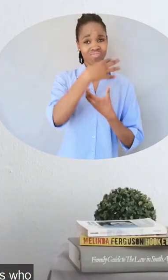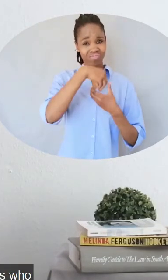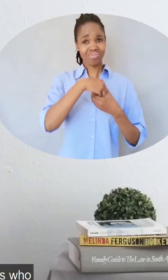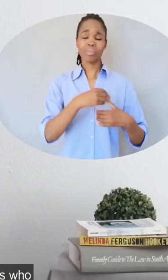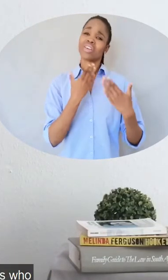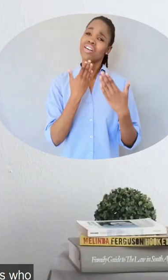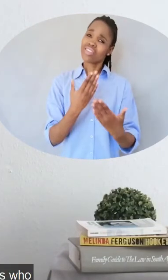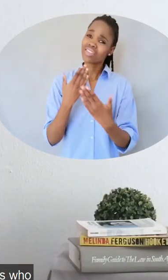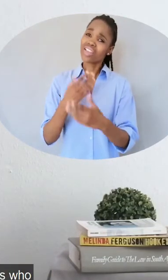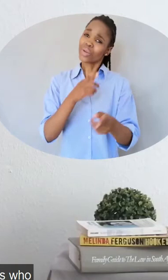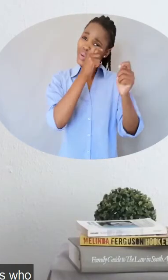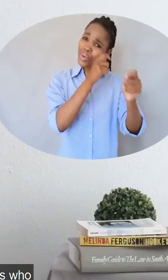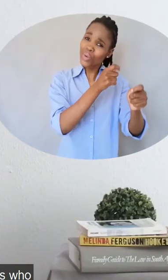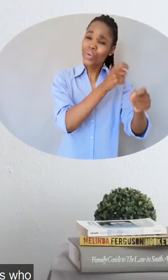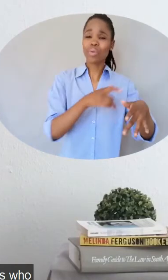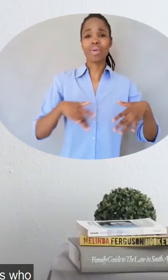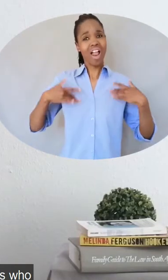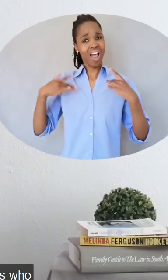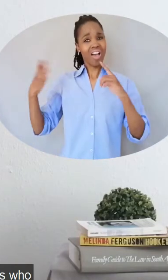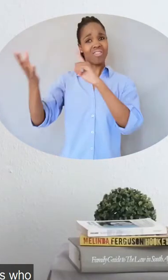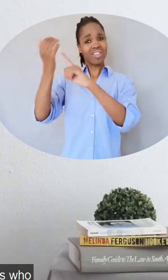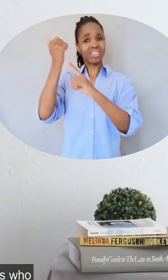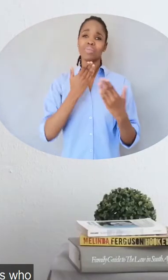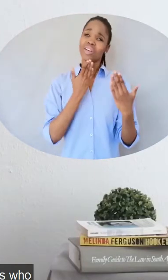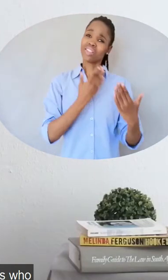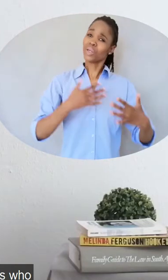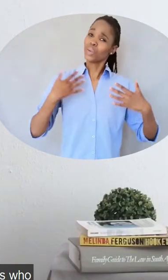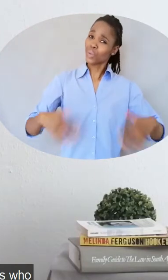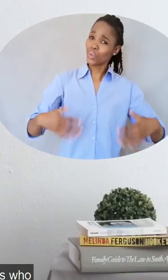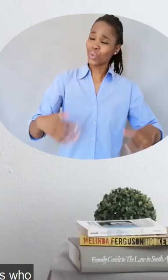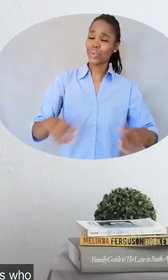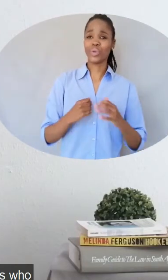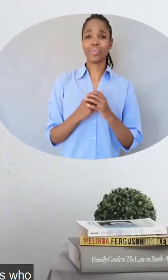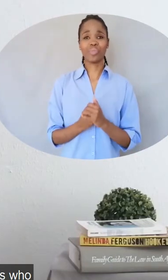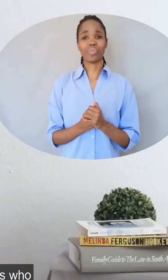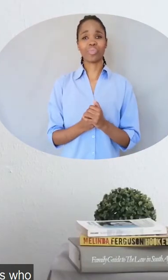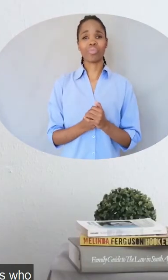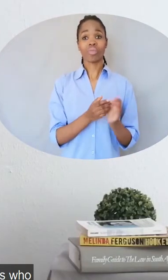mentors who played a big role for me in my life and in my career.